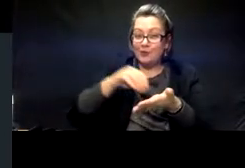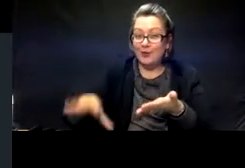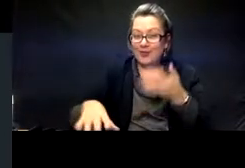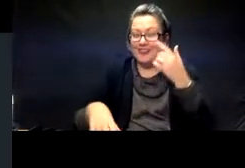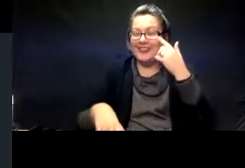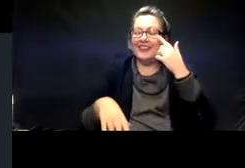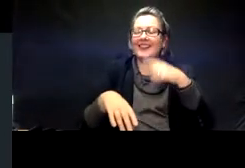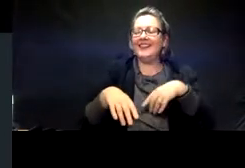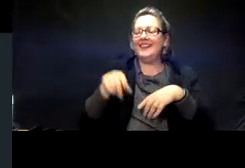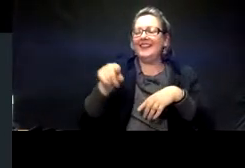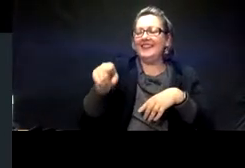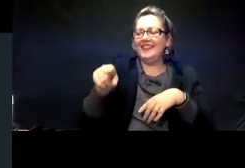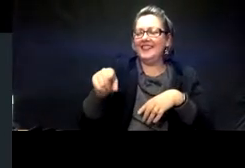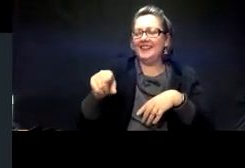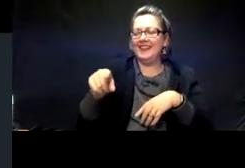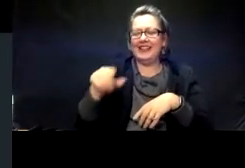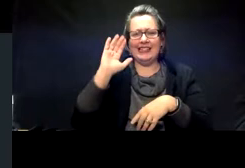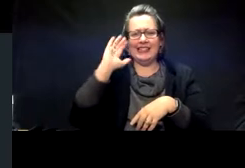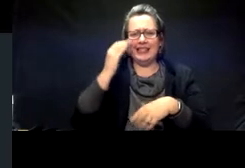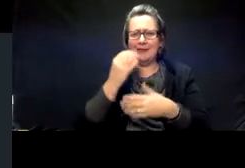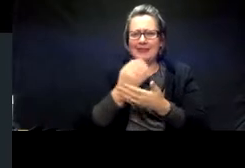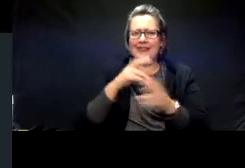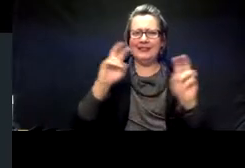and one student